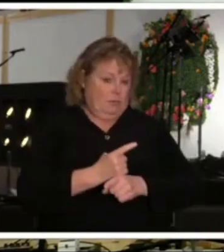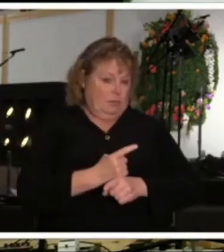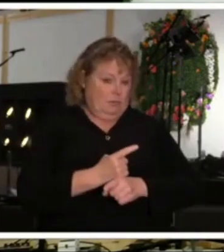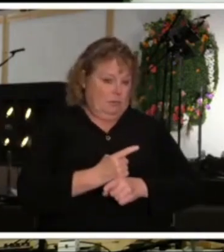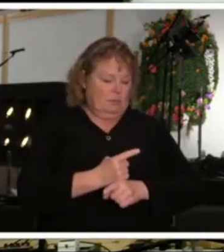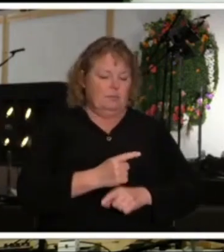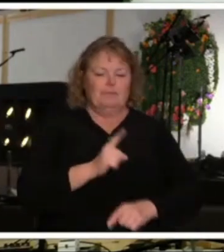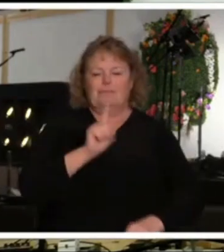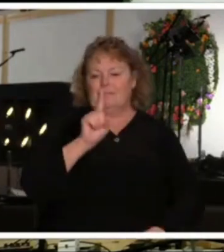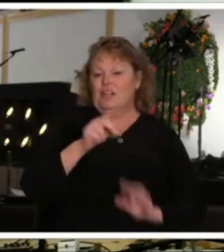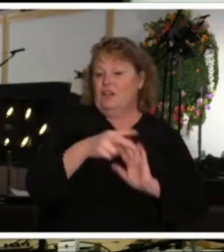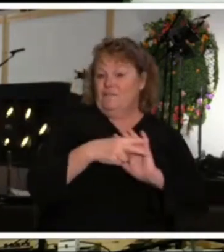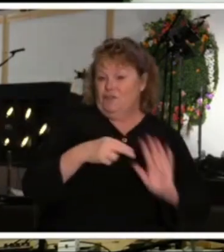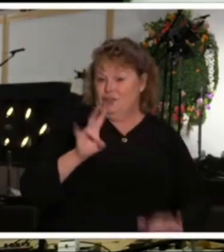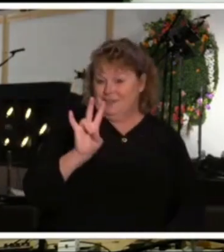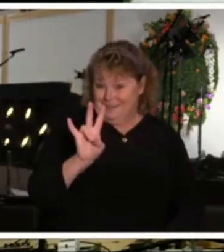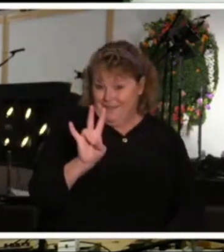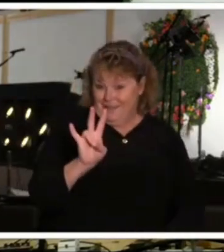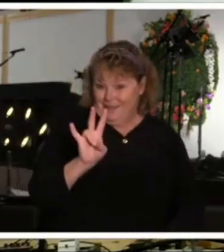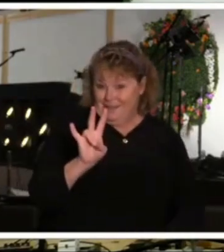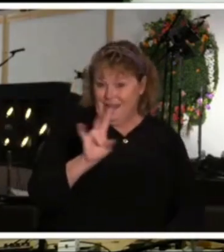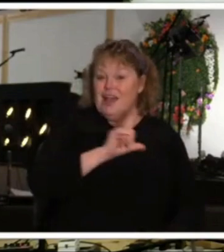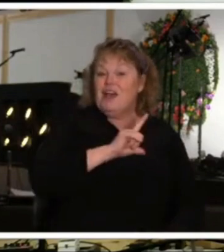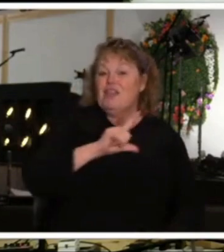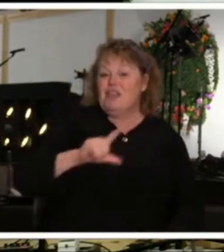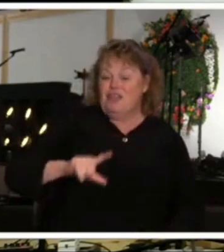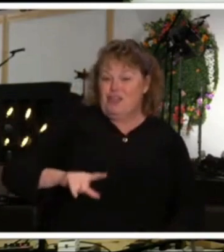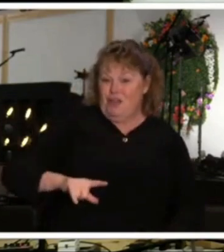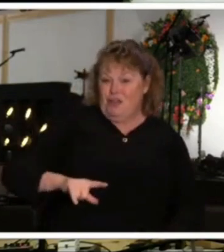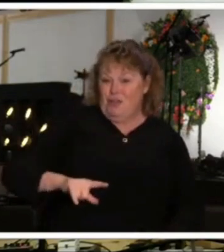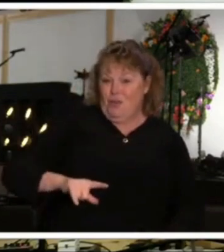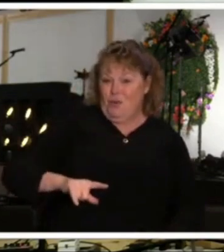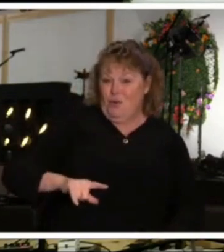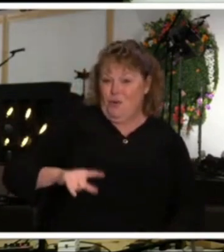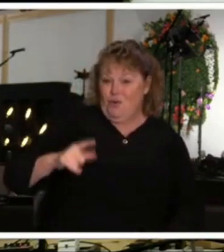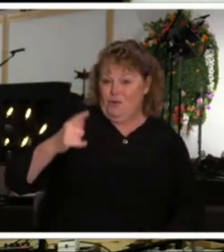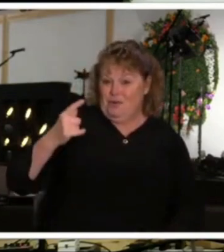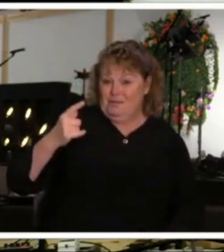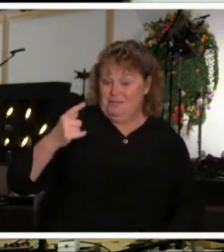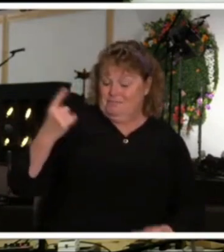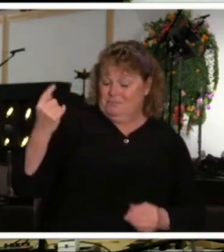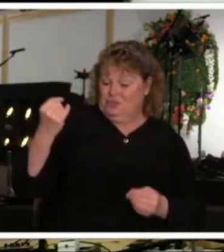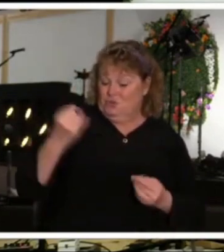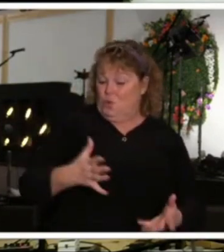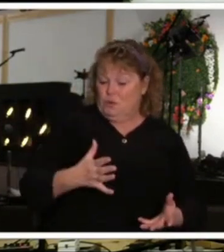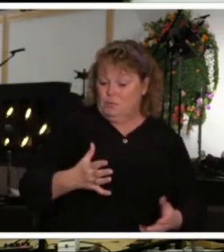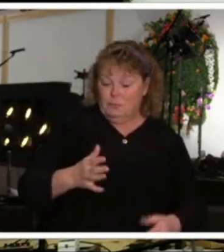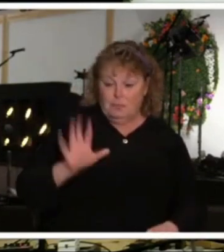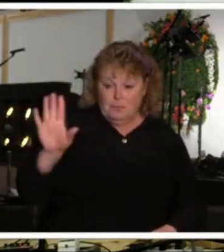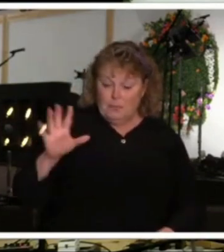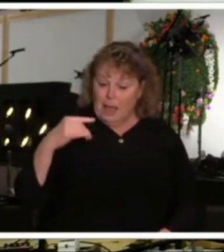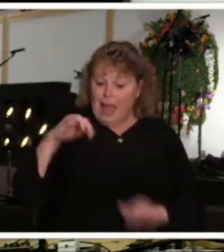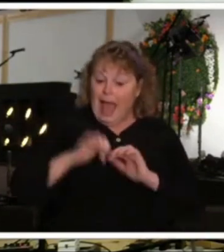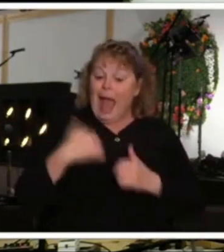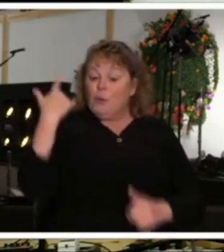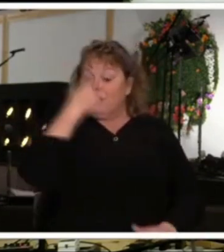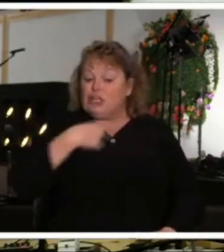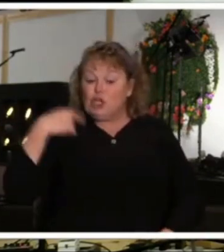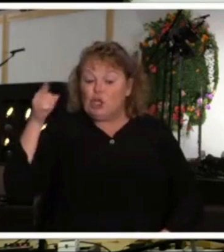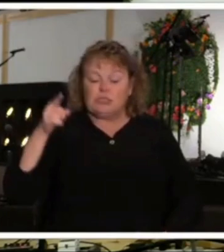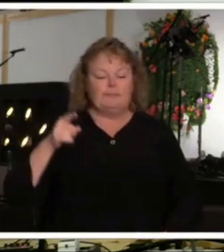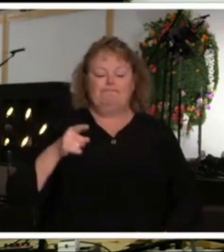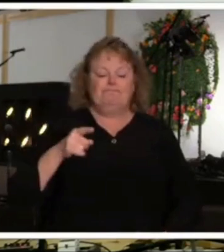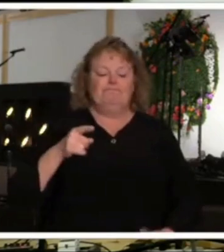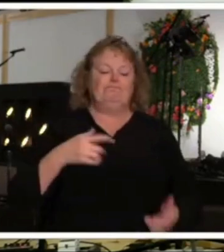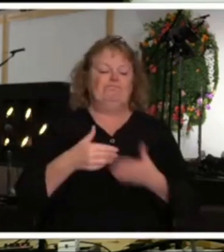Verse 7. The Lord said to Samuel, do not consider his appearance. When I read that, I pretty much